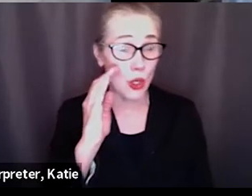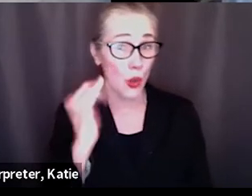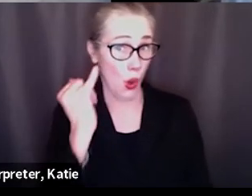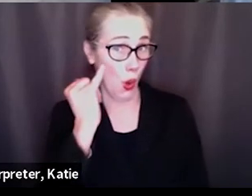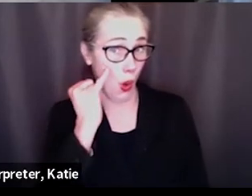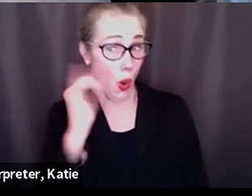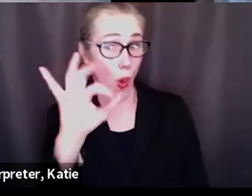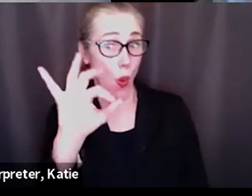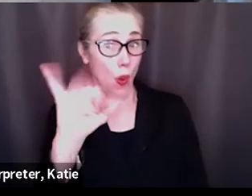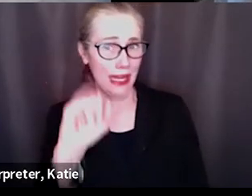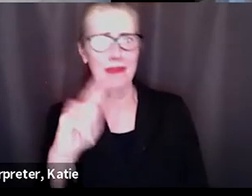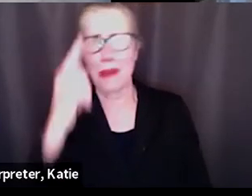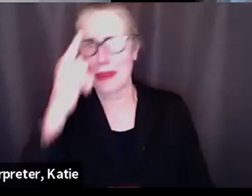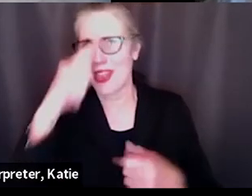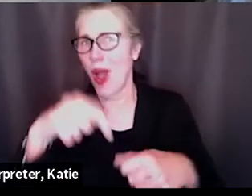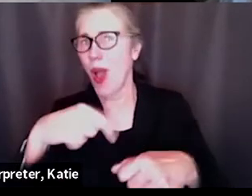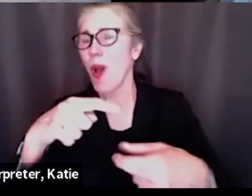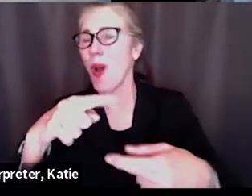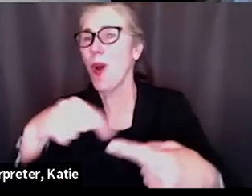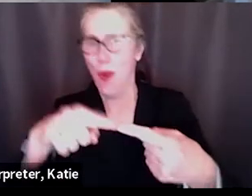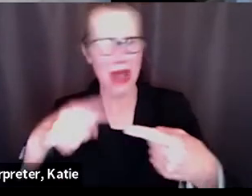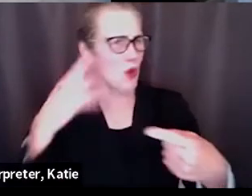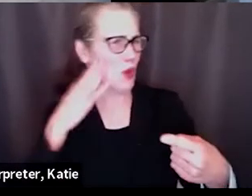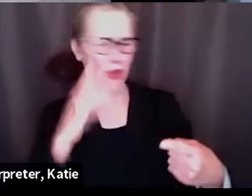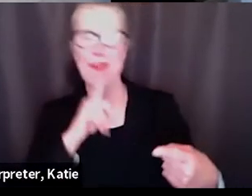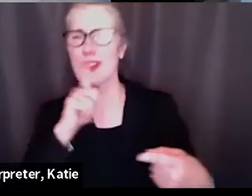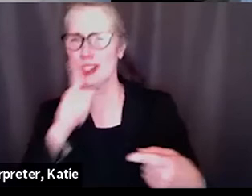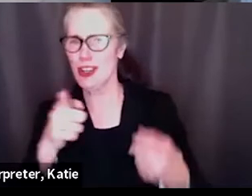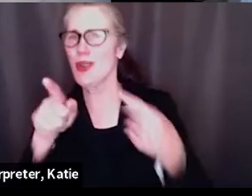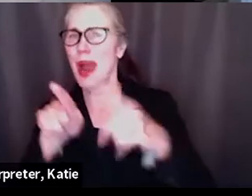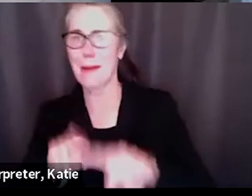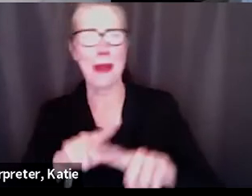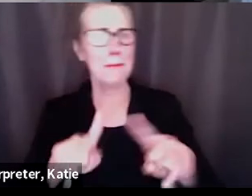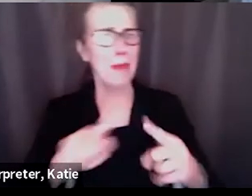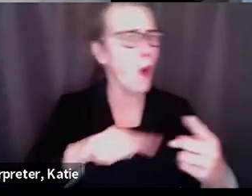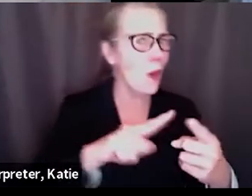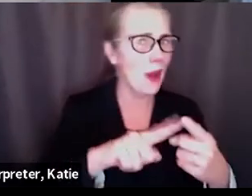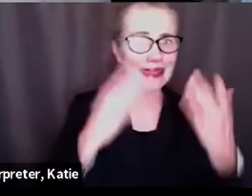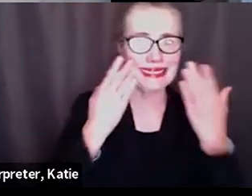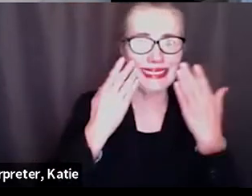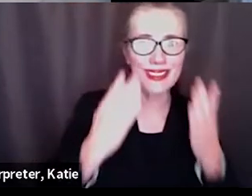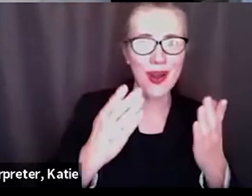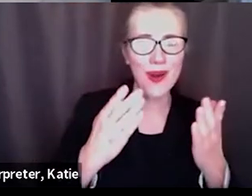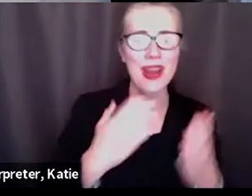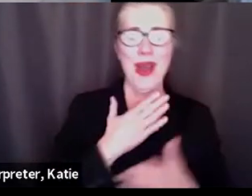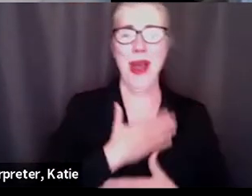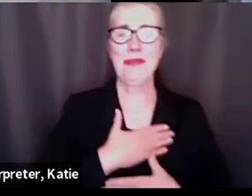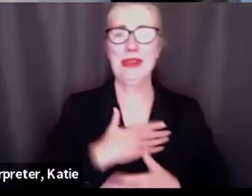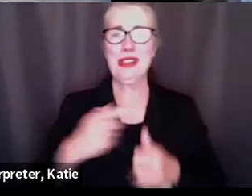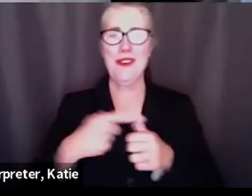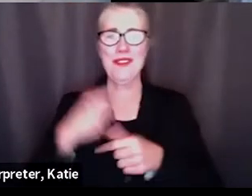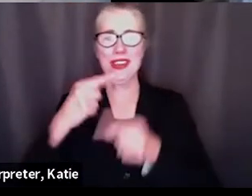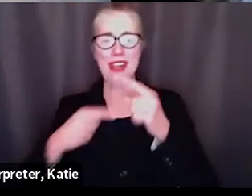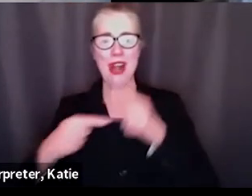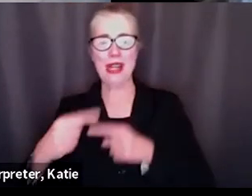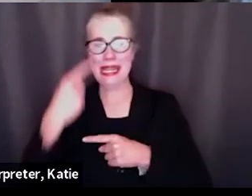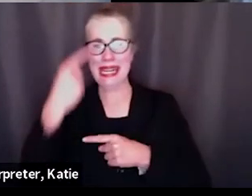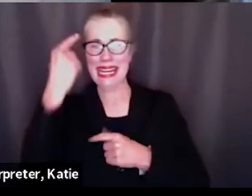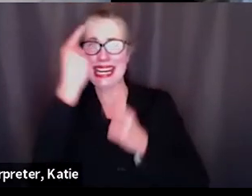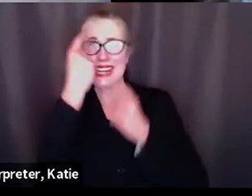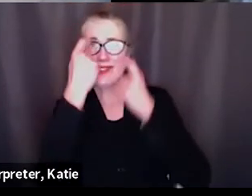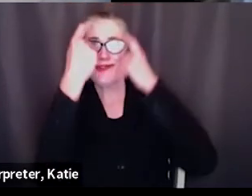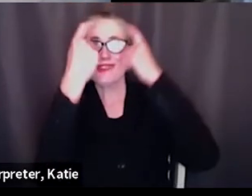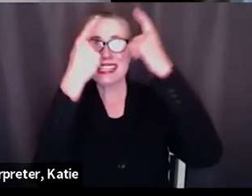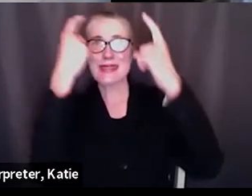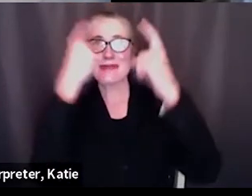matter of when we were gonna gonna do it and so i just really appreciate having been here when it very first started i'm sure it started in your minds as a dream and